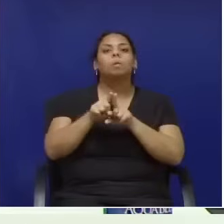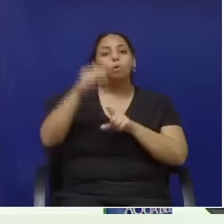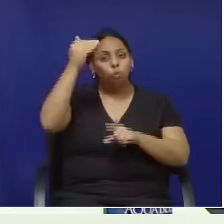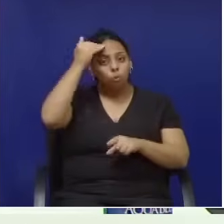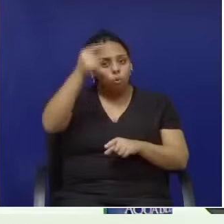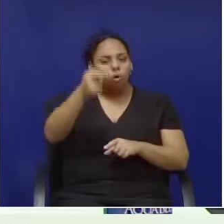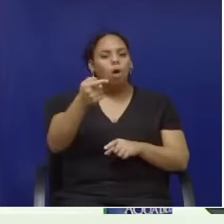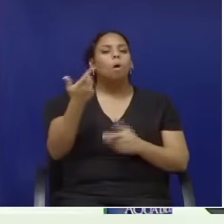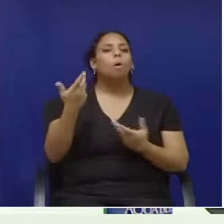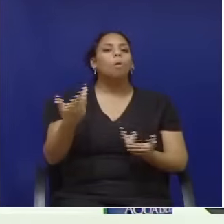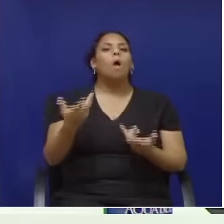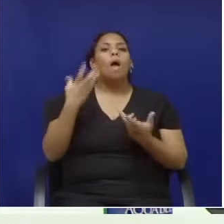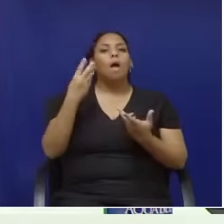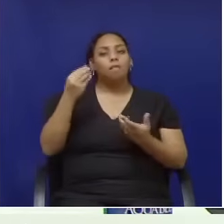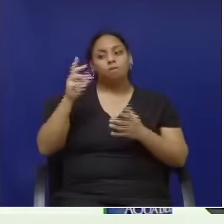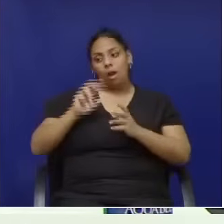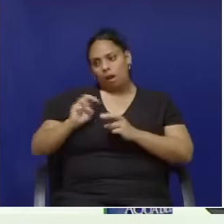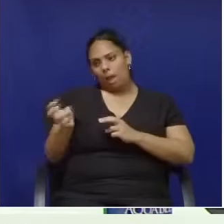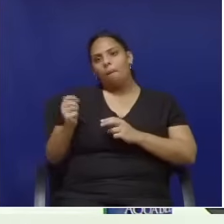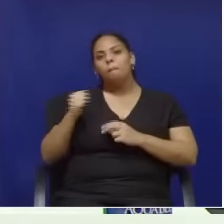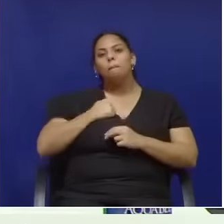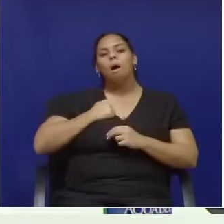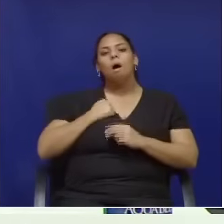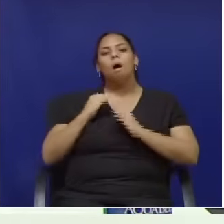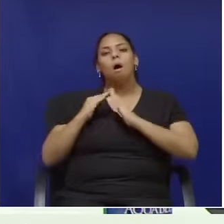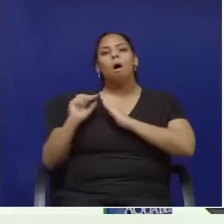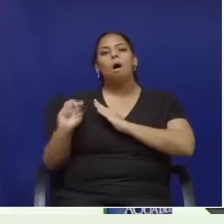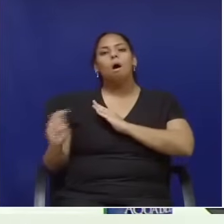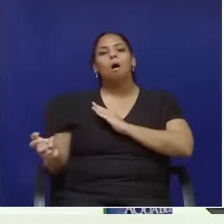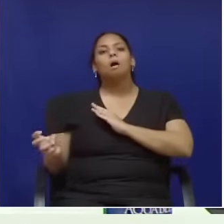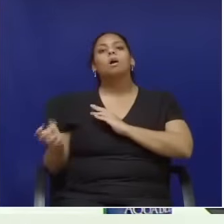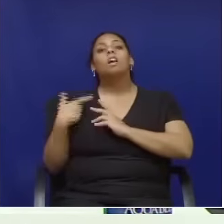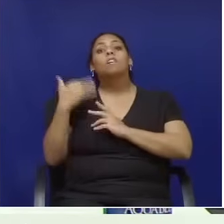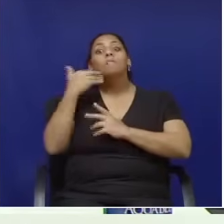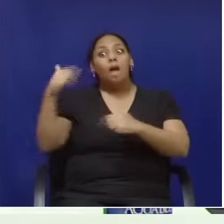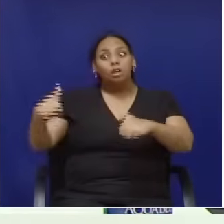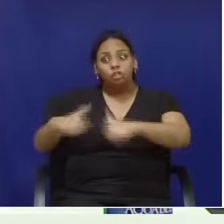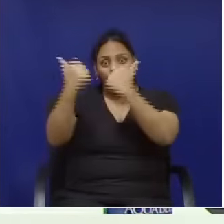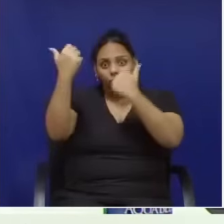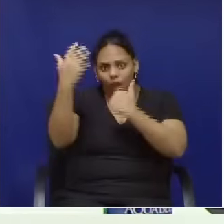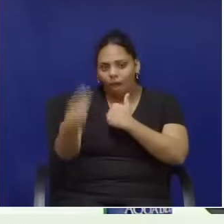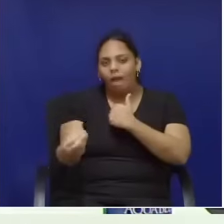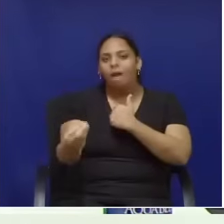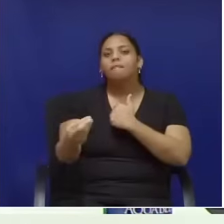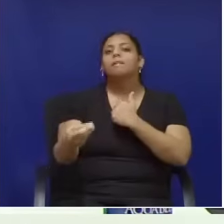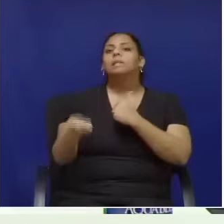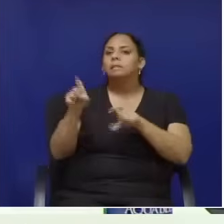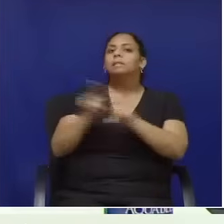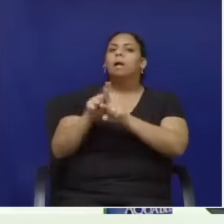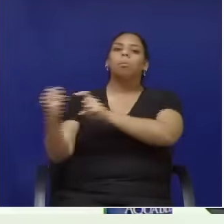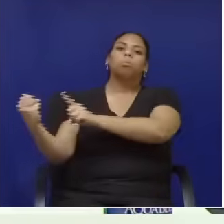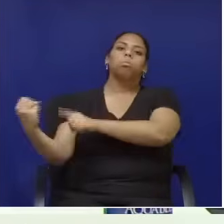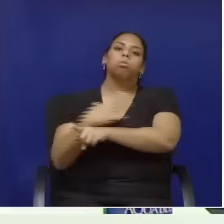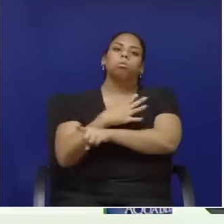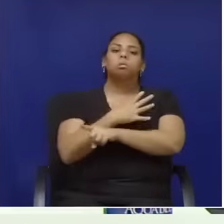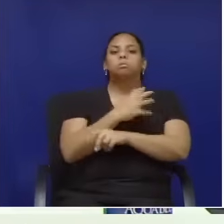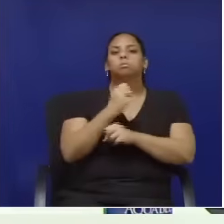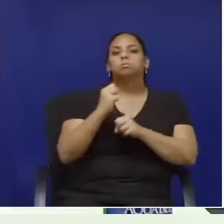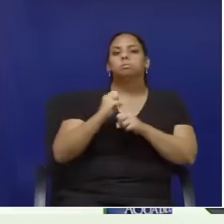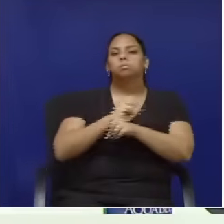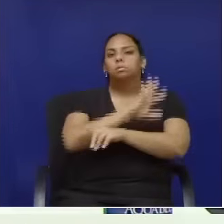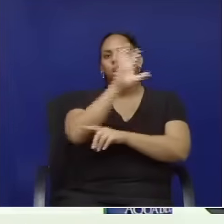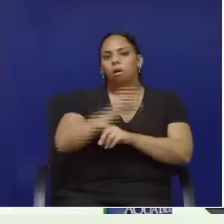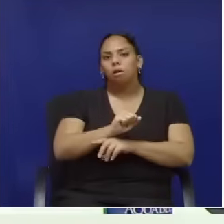aware, is also our neighbor. When there are these challenges of disaster, we are also impacted. They also lead to